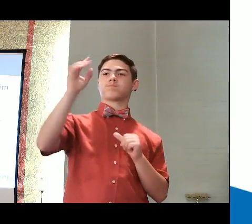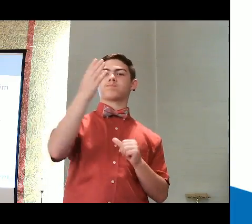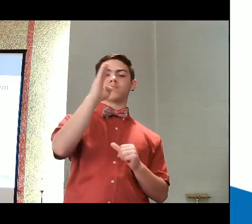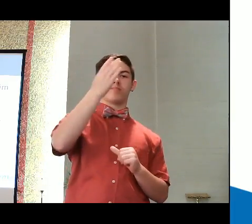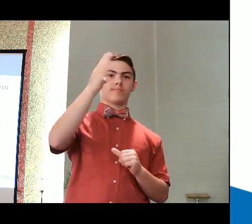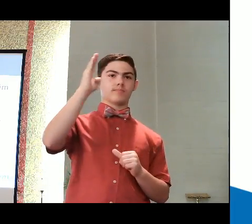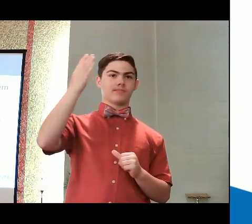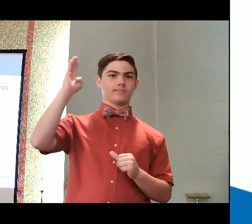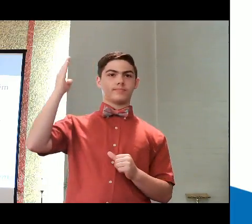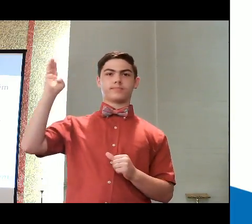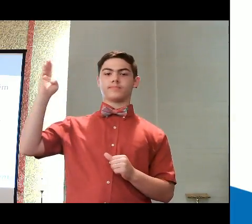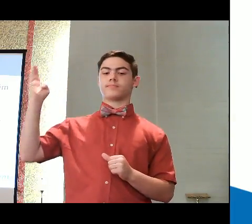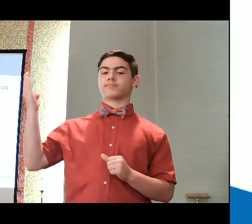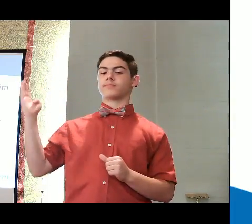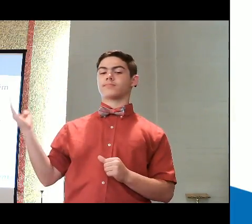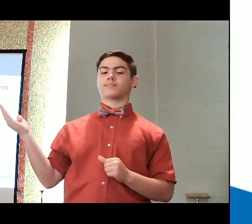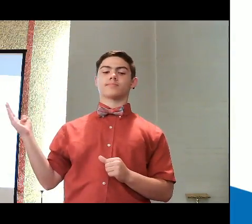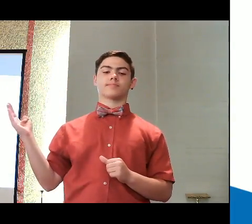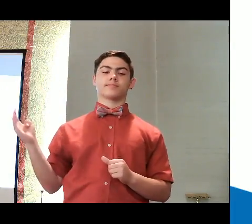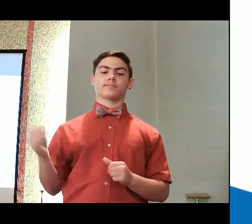way beyond the